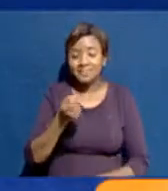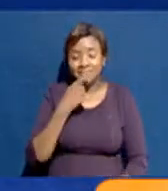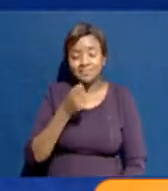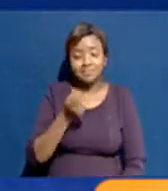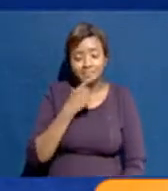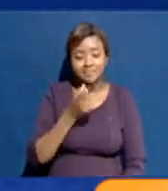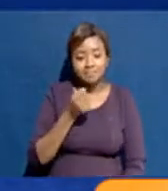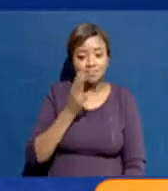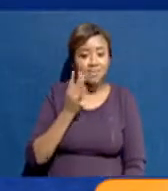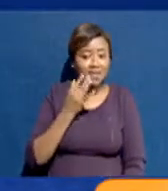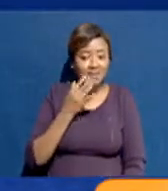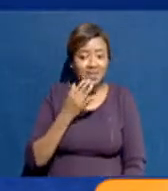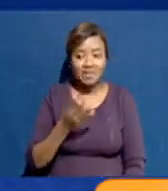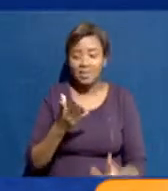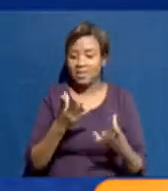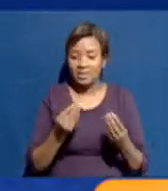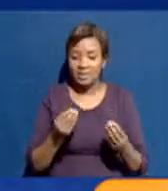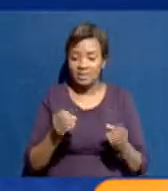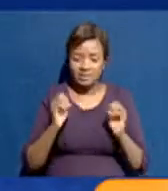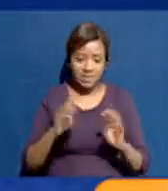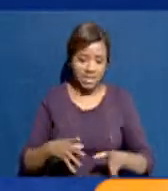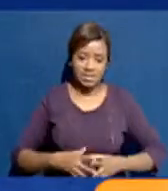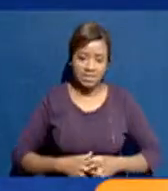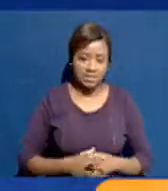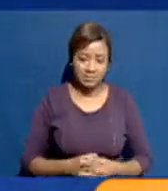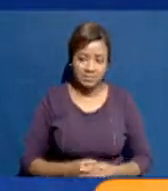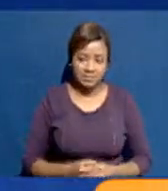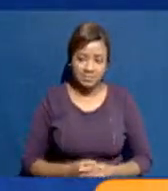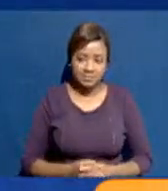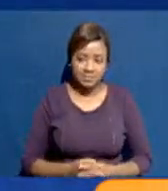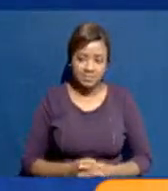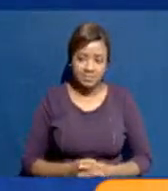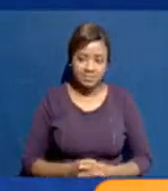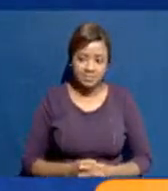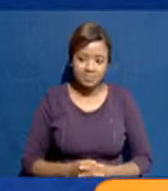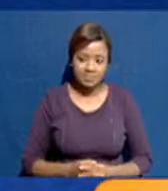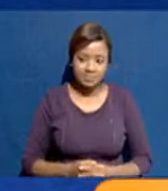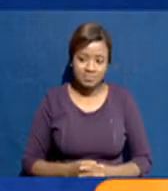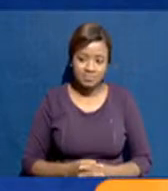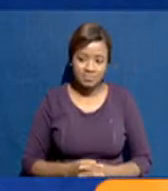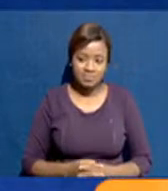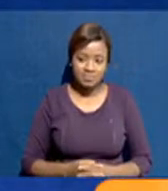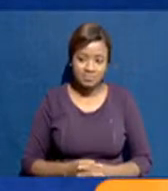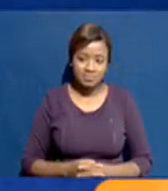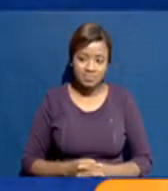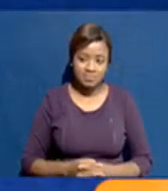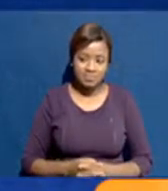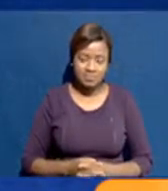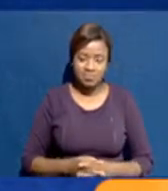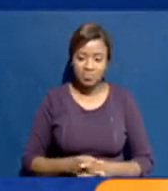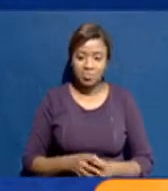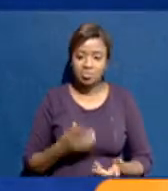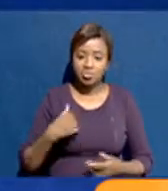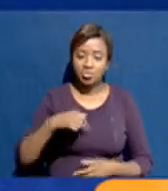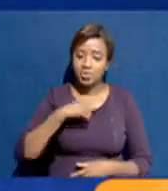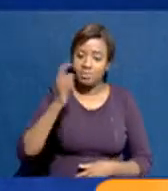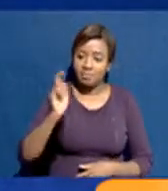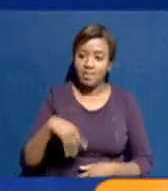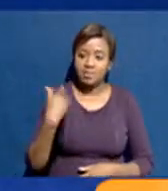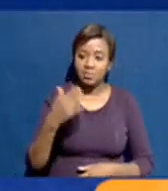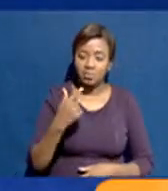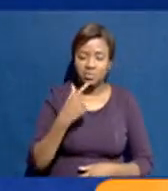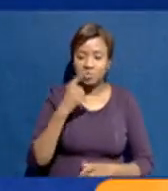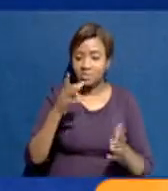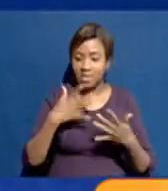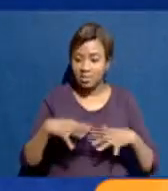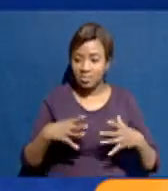to survive, in order to see tomorrow, is not easy. So that is one message that we always accompany with when telling people